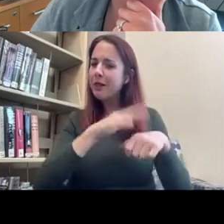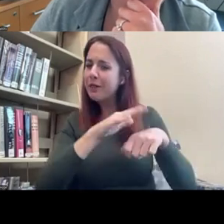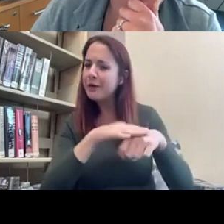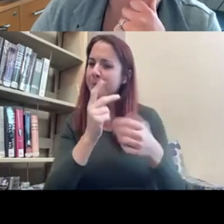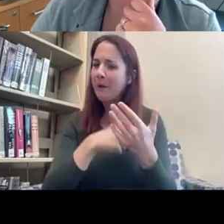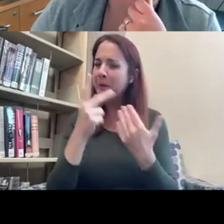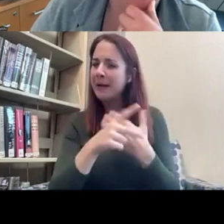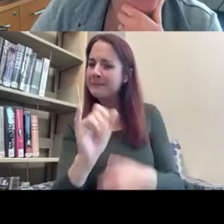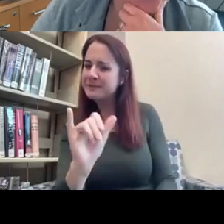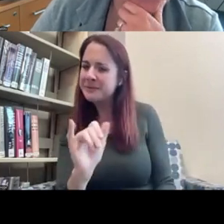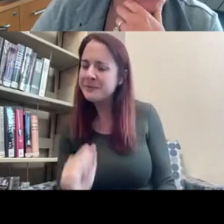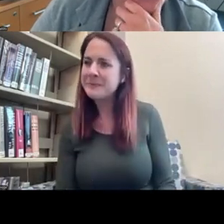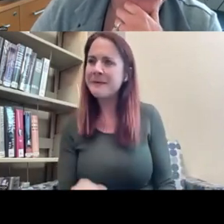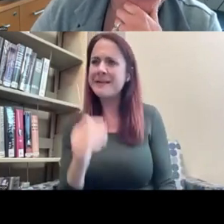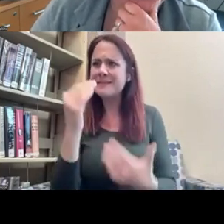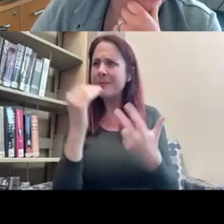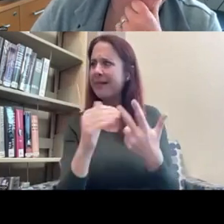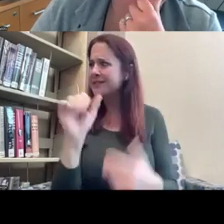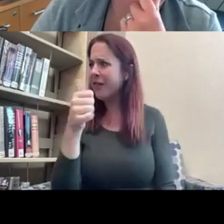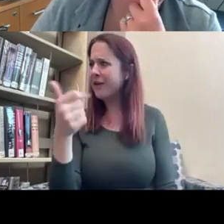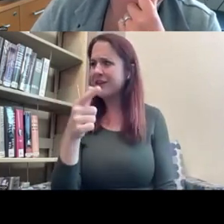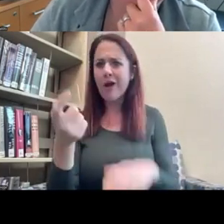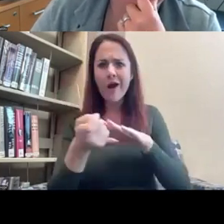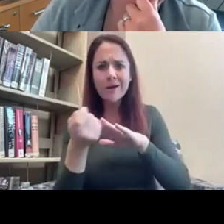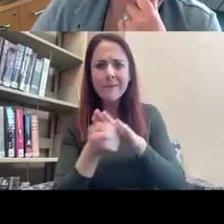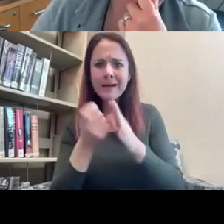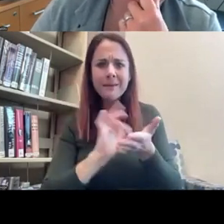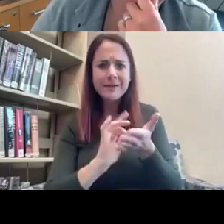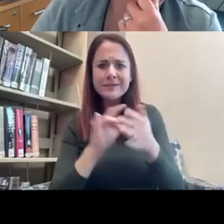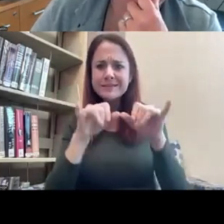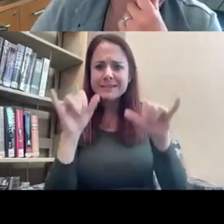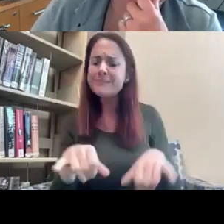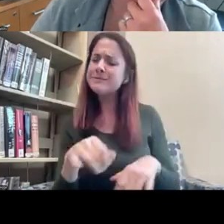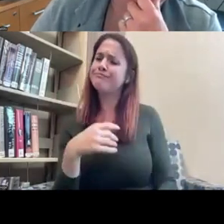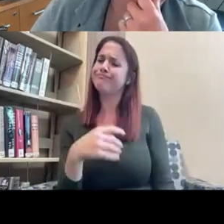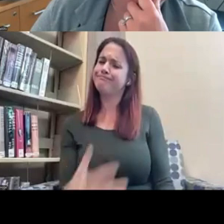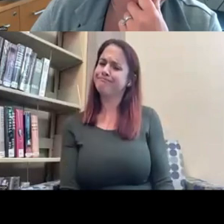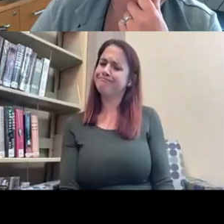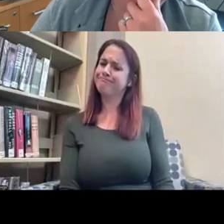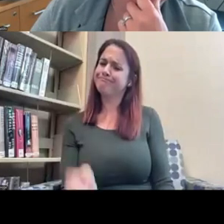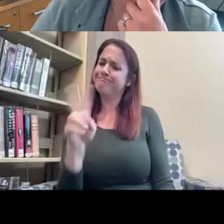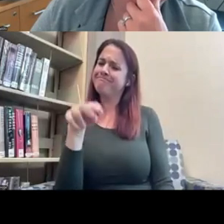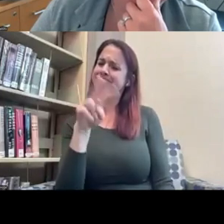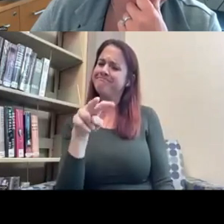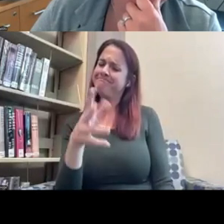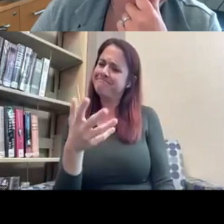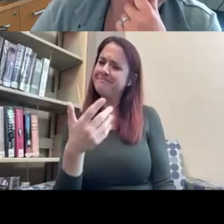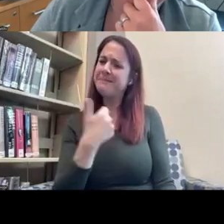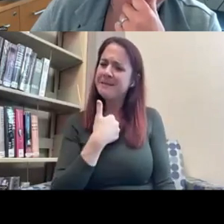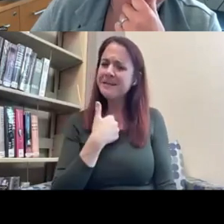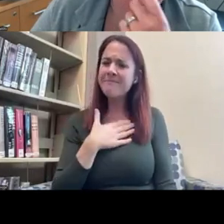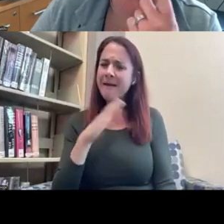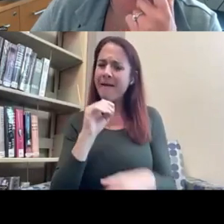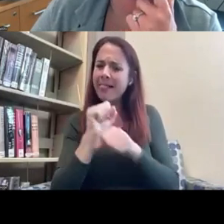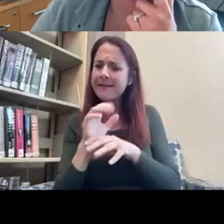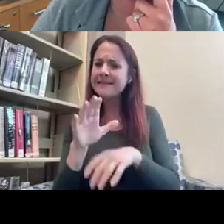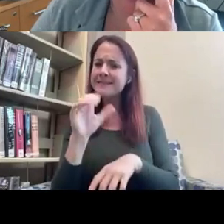well as automated medication system. So myself and my colleagues